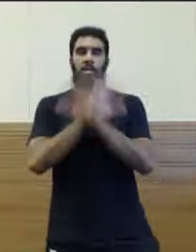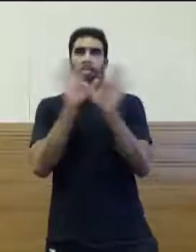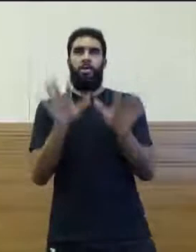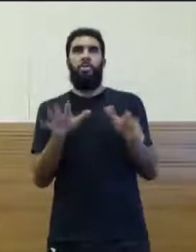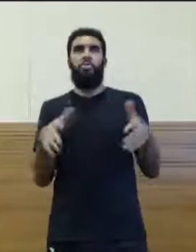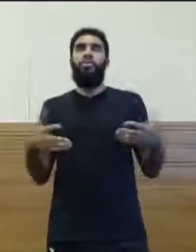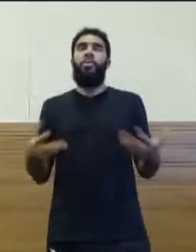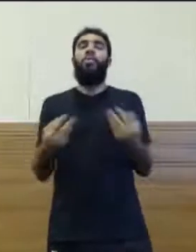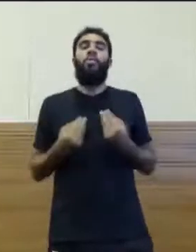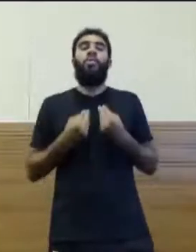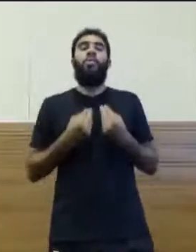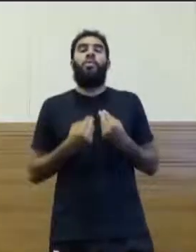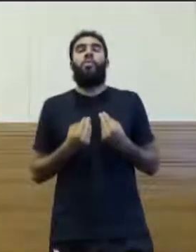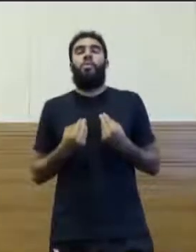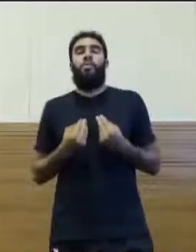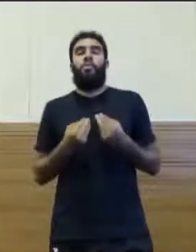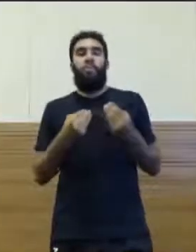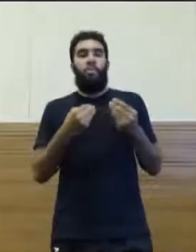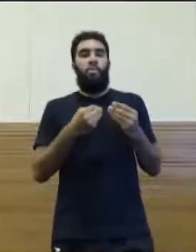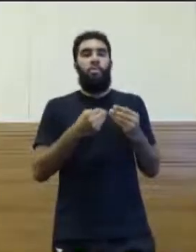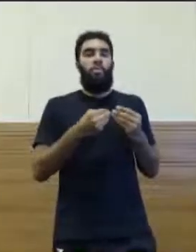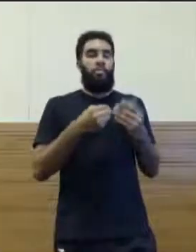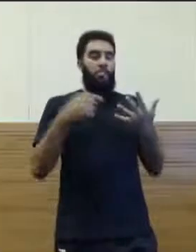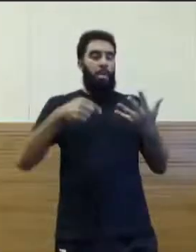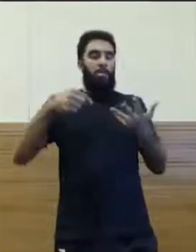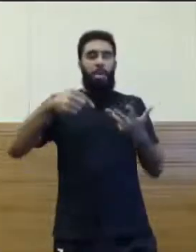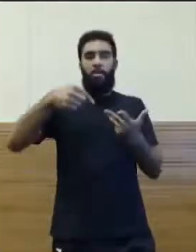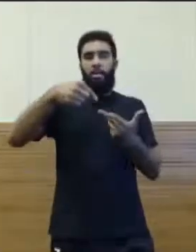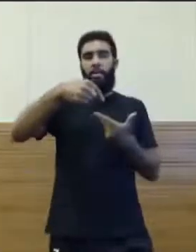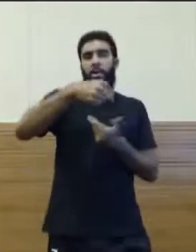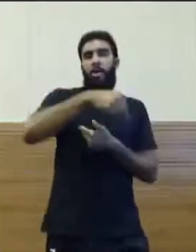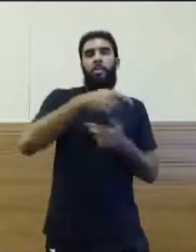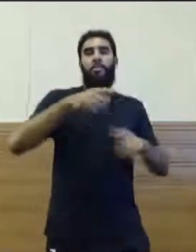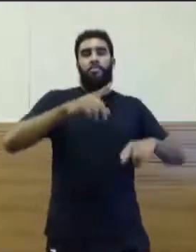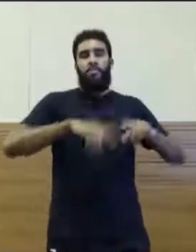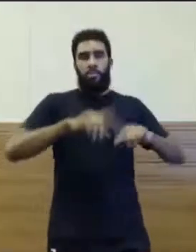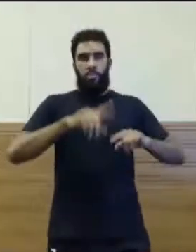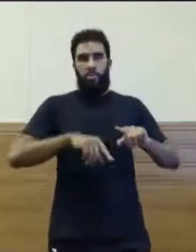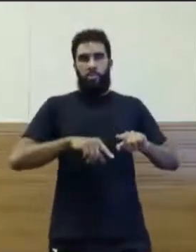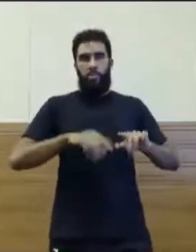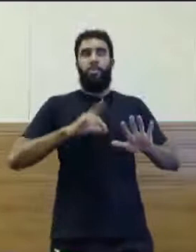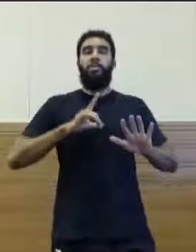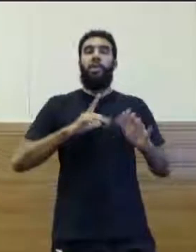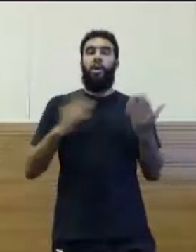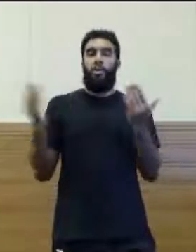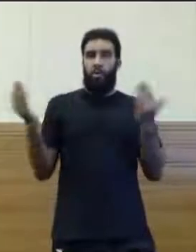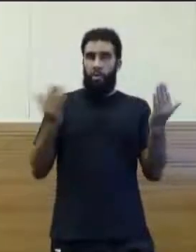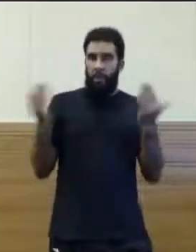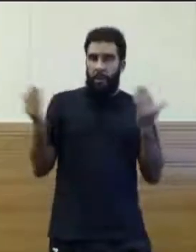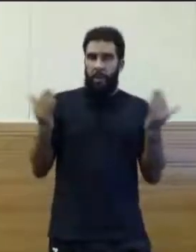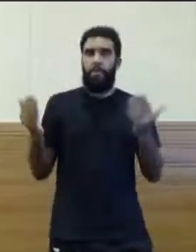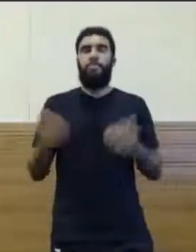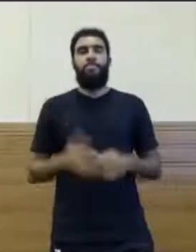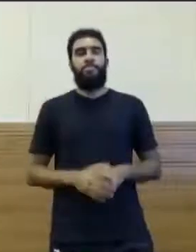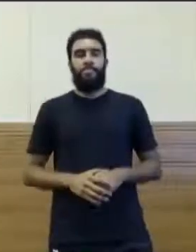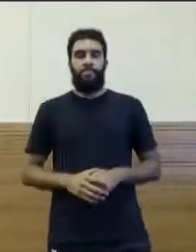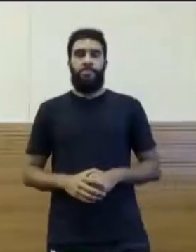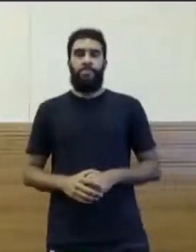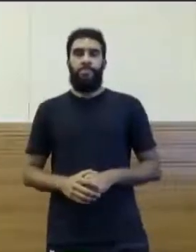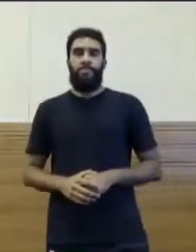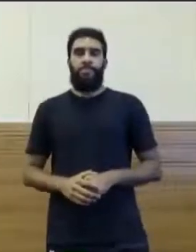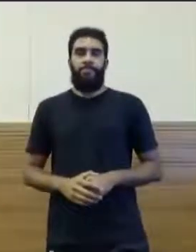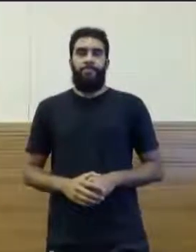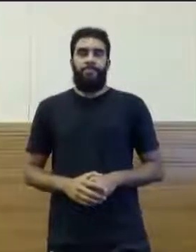comprehension of what would be the classification with different types of products, there are comparisons